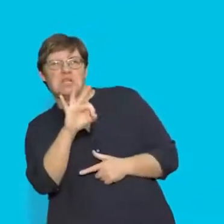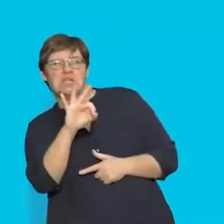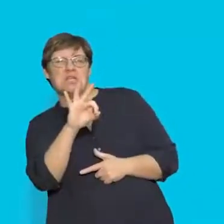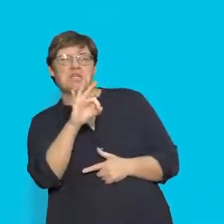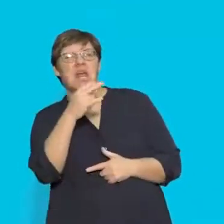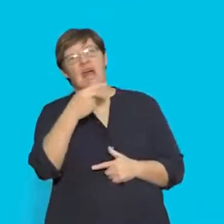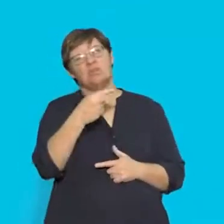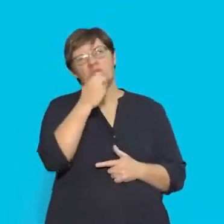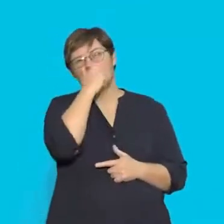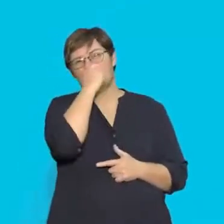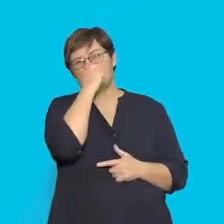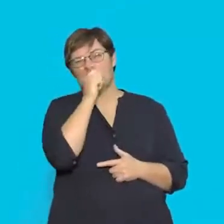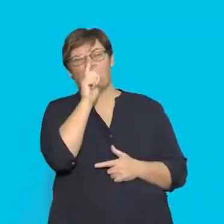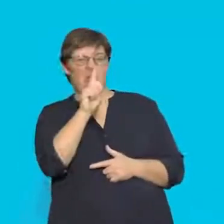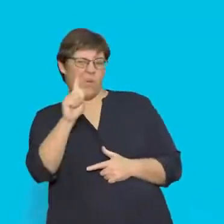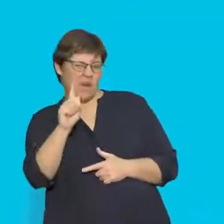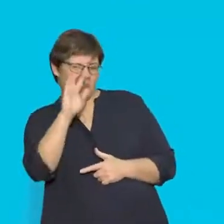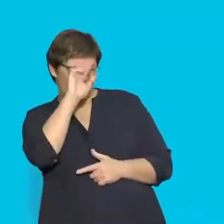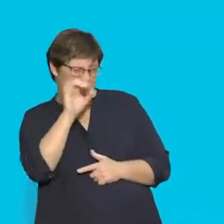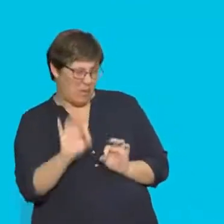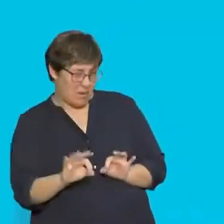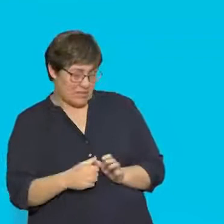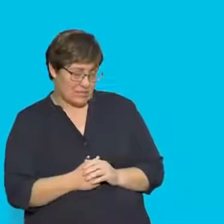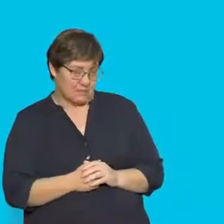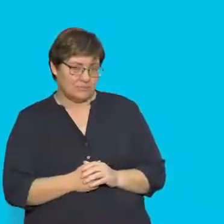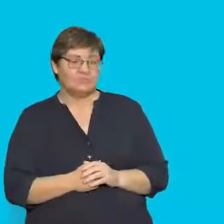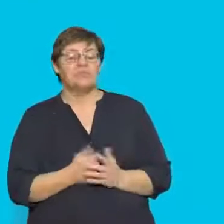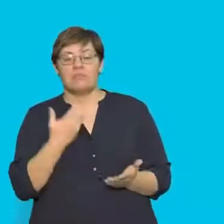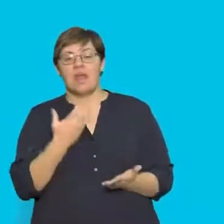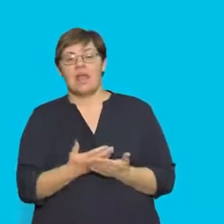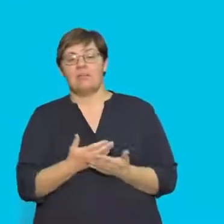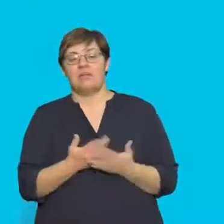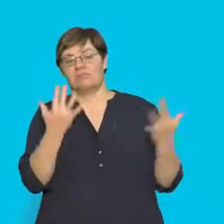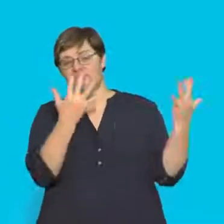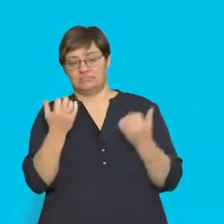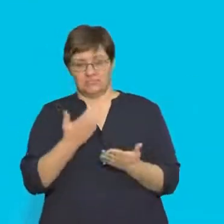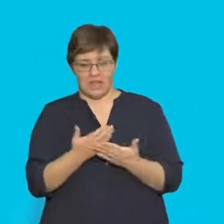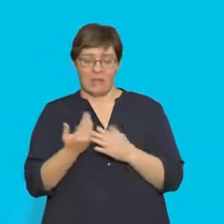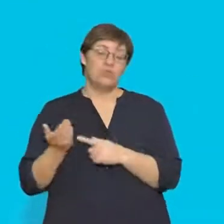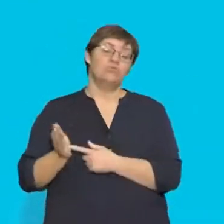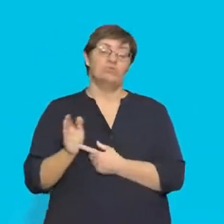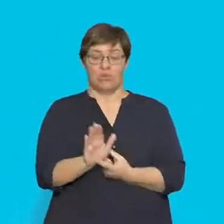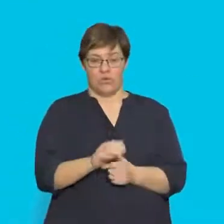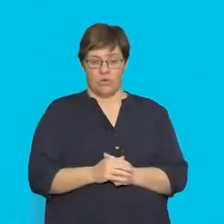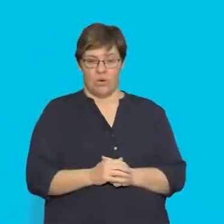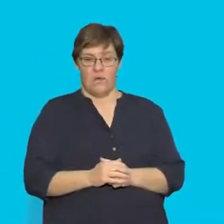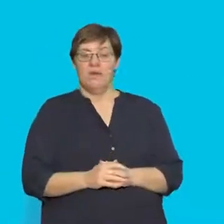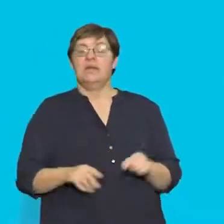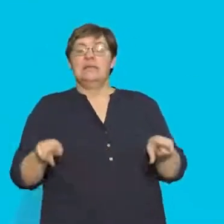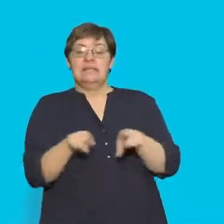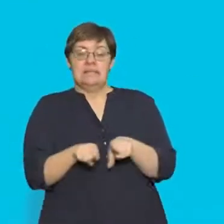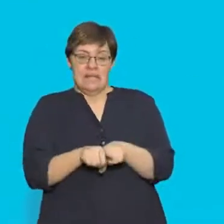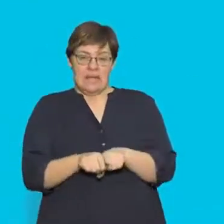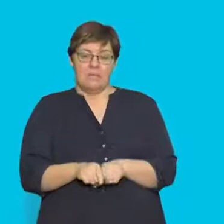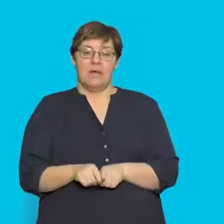311, if I remember correctly, but we'll be able to do a calculation to show that. In the same way as we